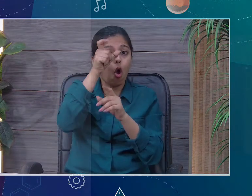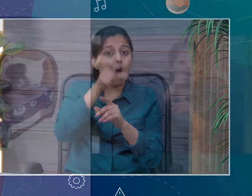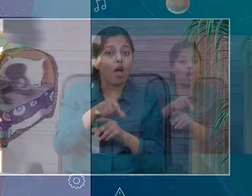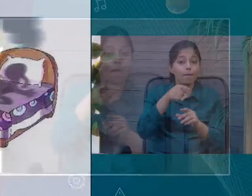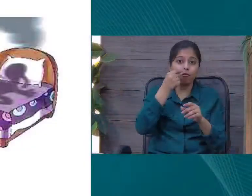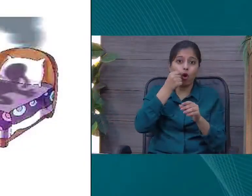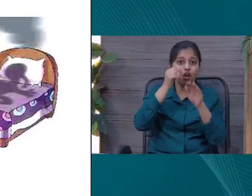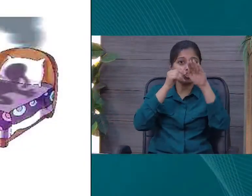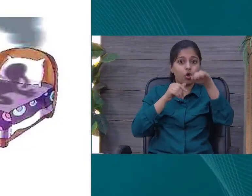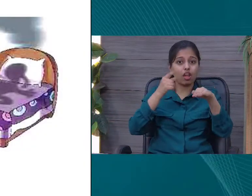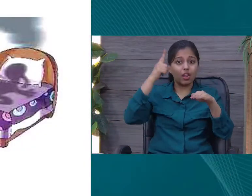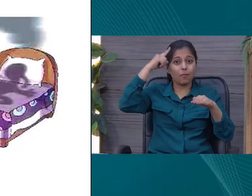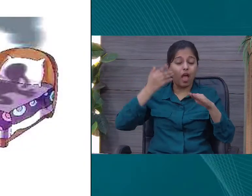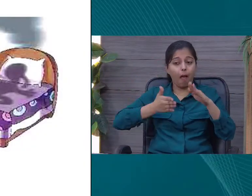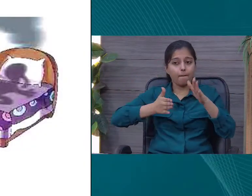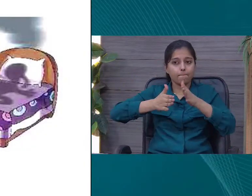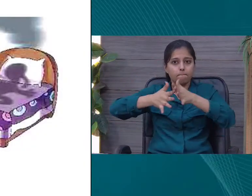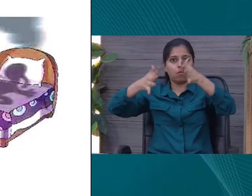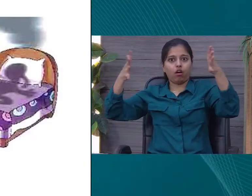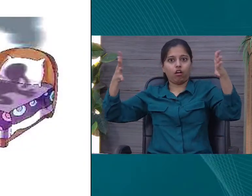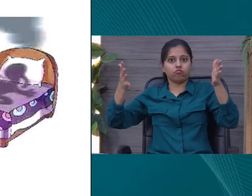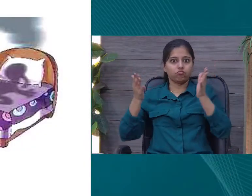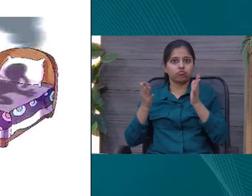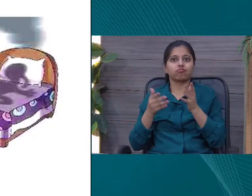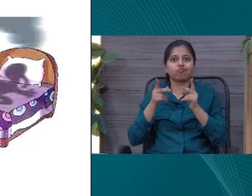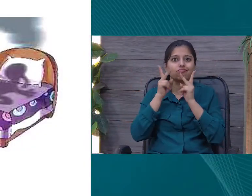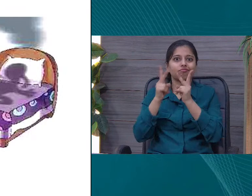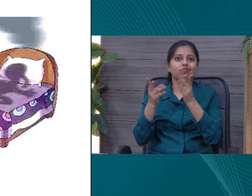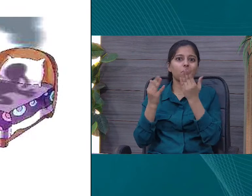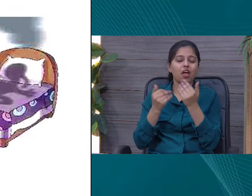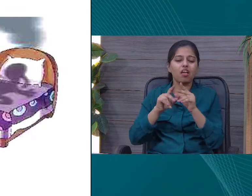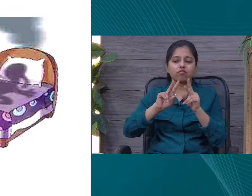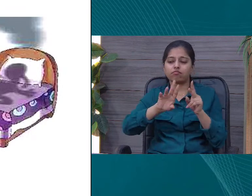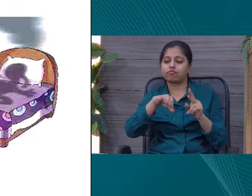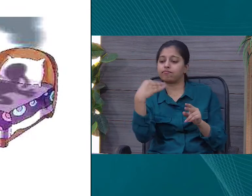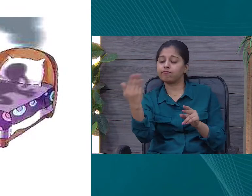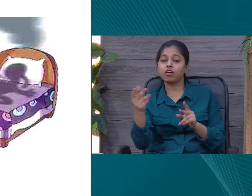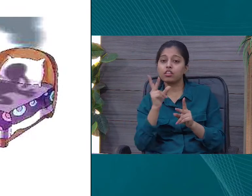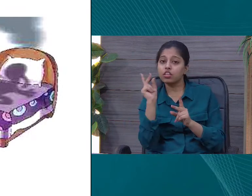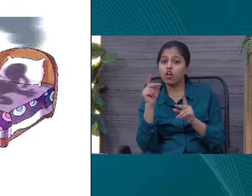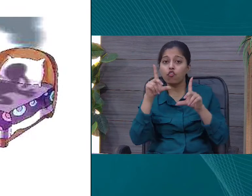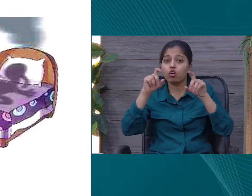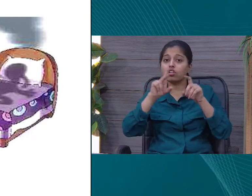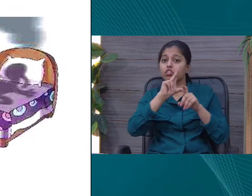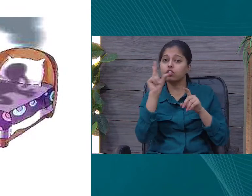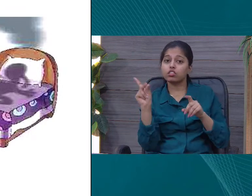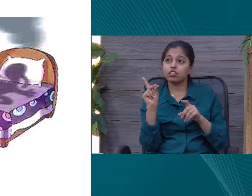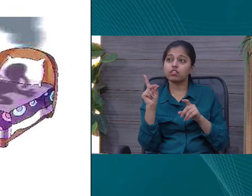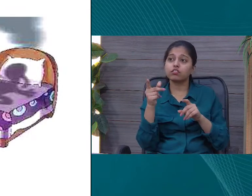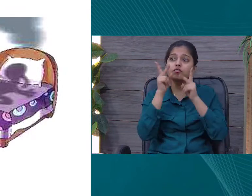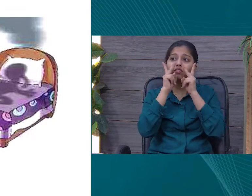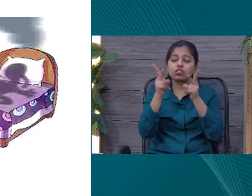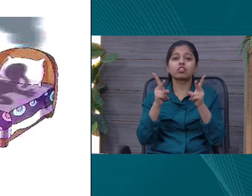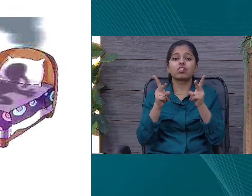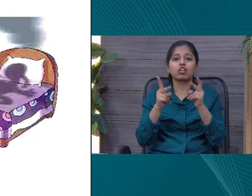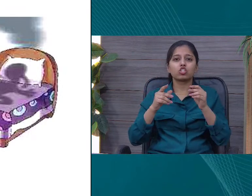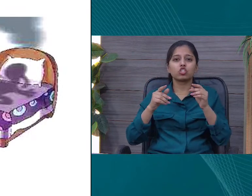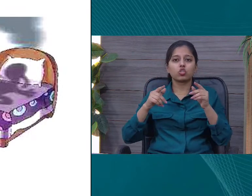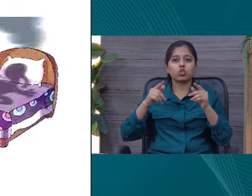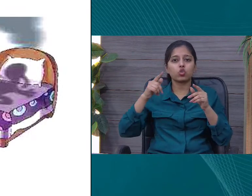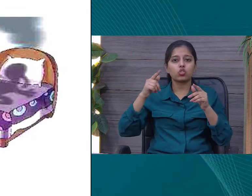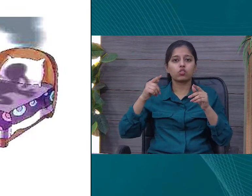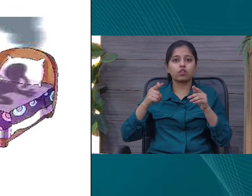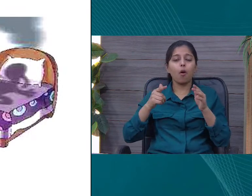than the boy. And in another picture, what can you see? It's a smaller shadow than